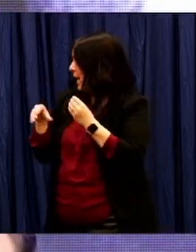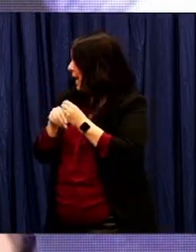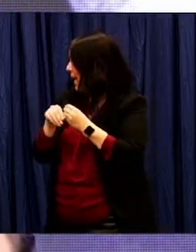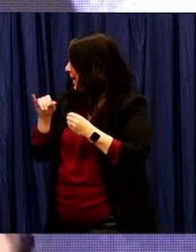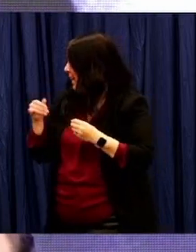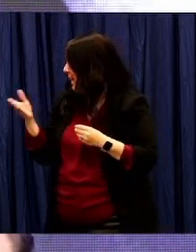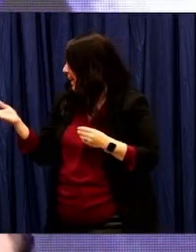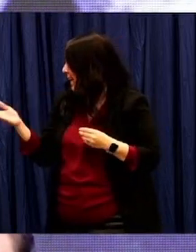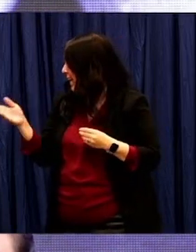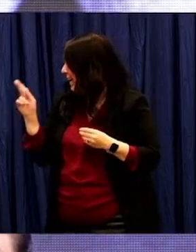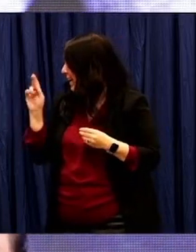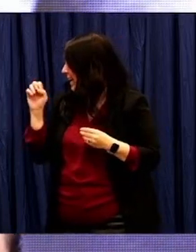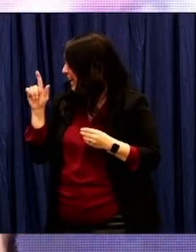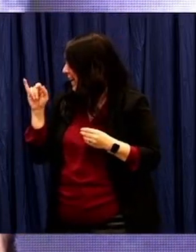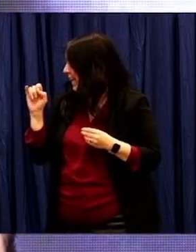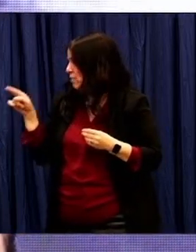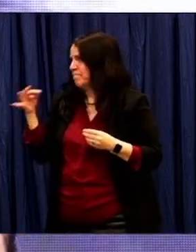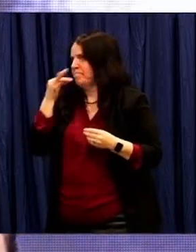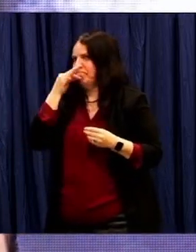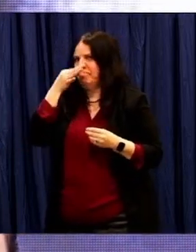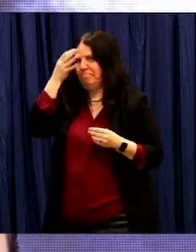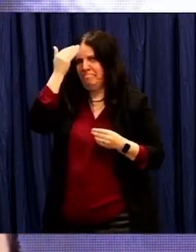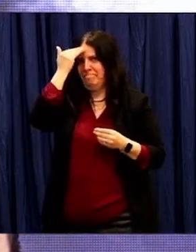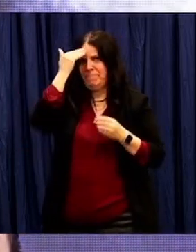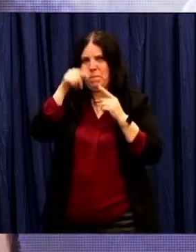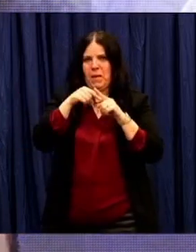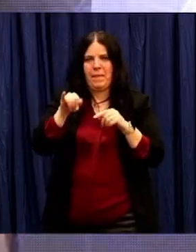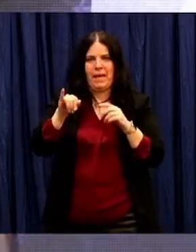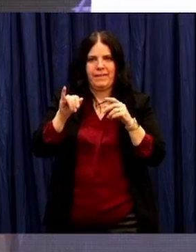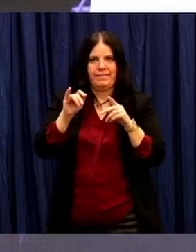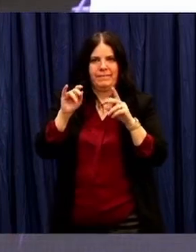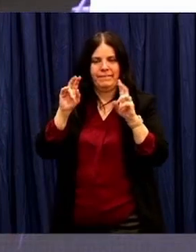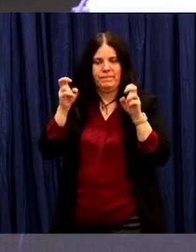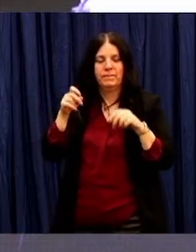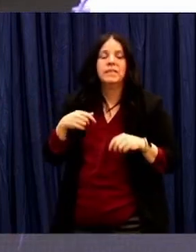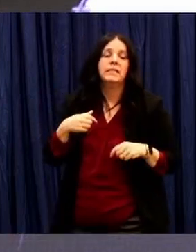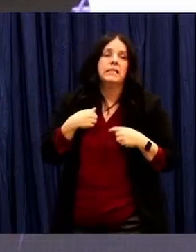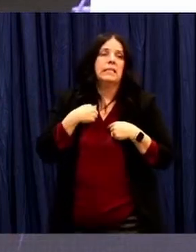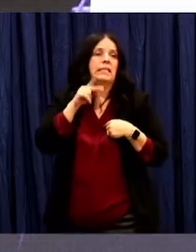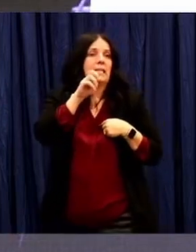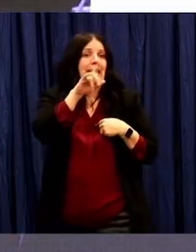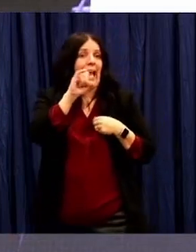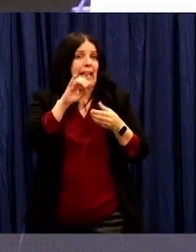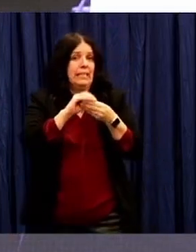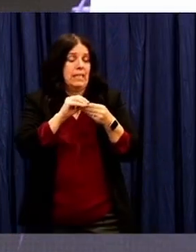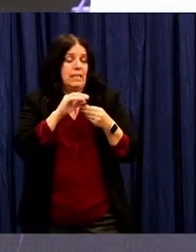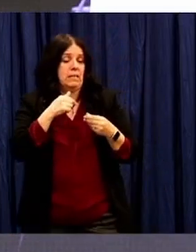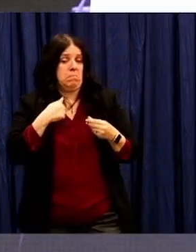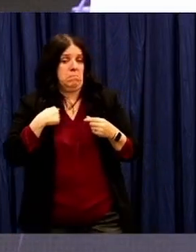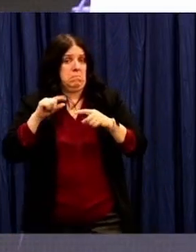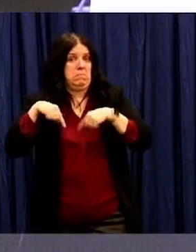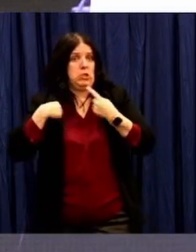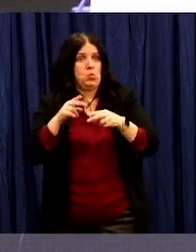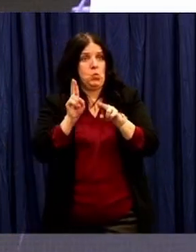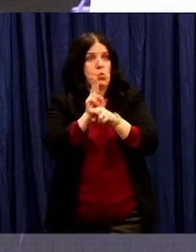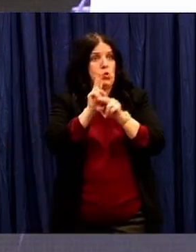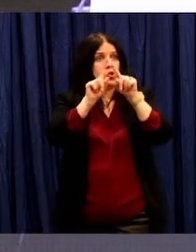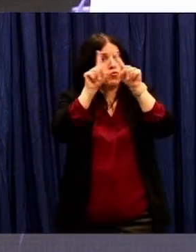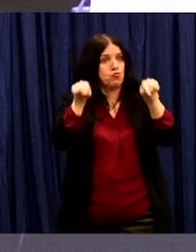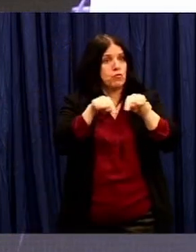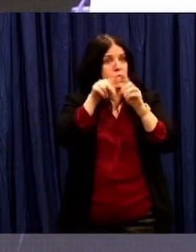that? This is Kellie, and I will say in my own personal use with a screen reader